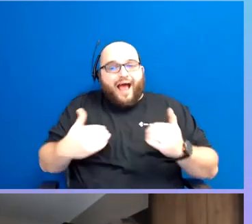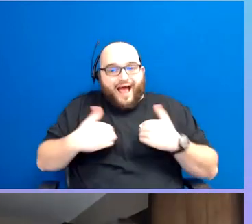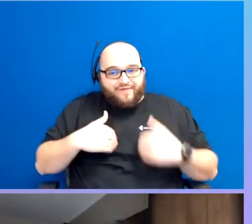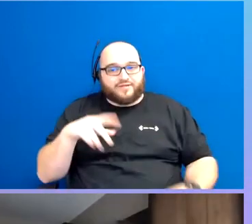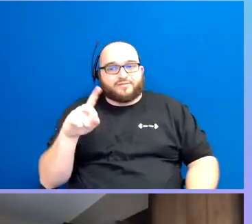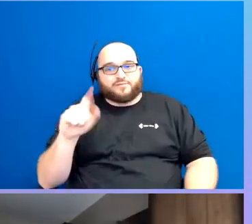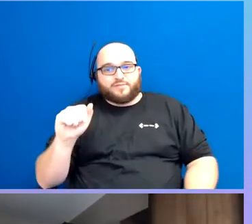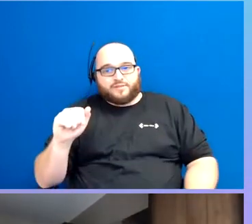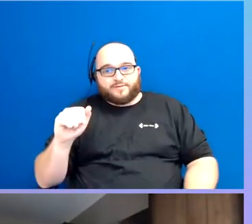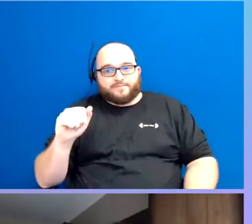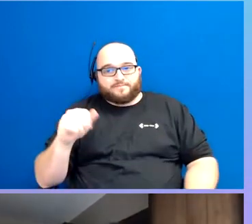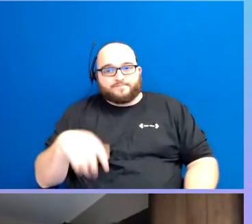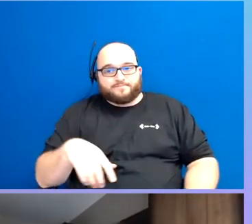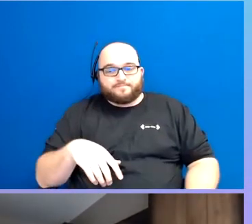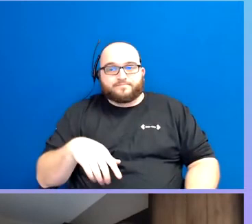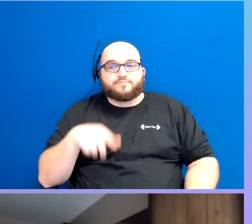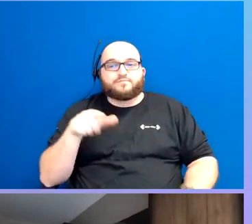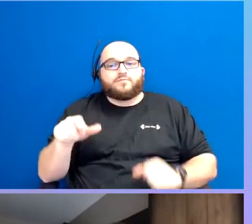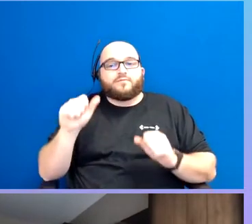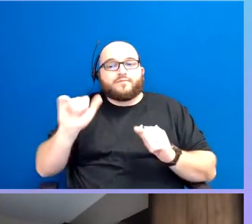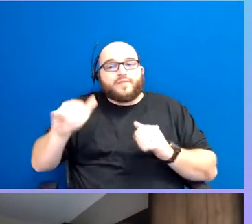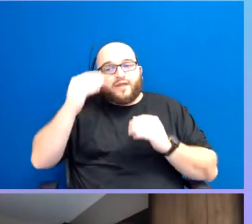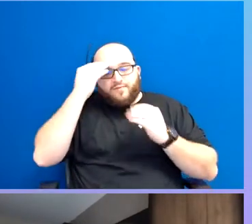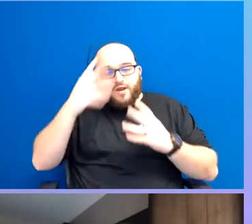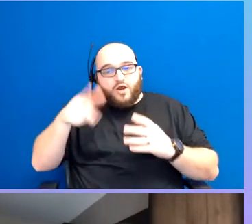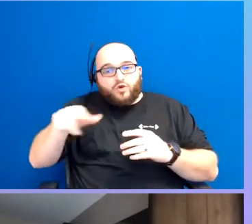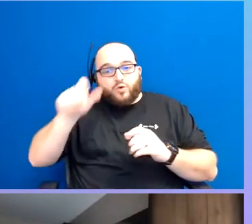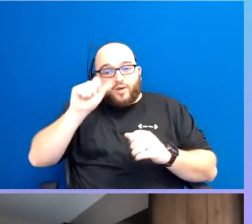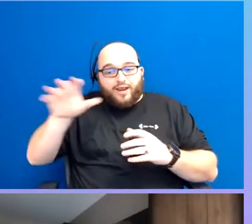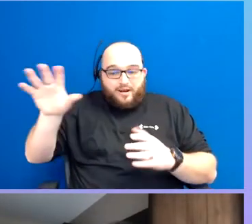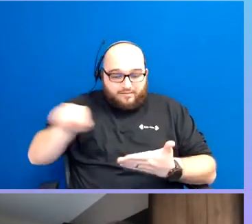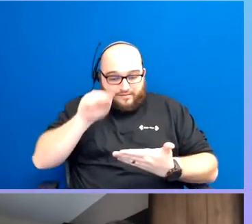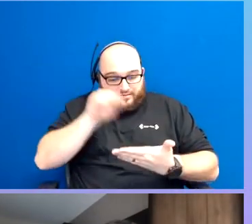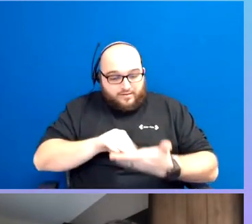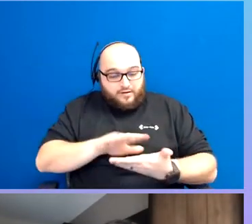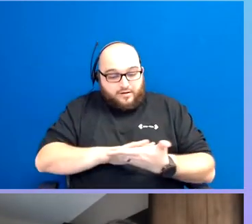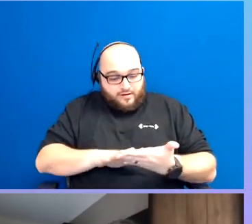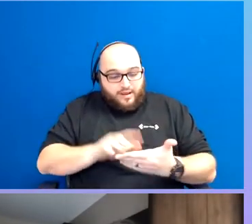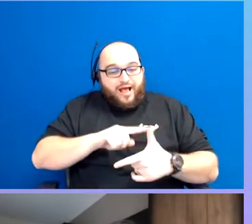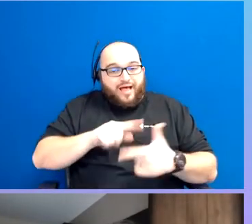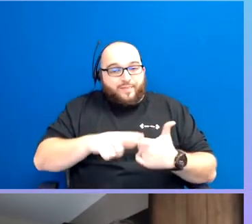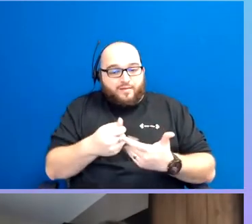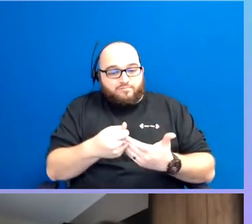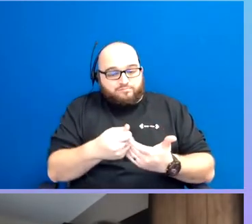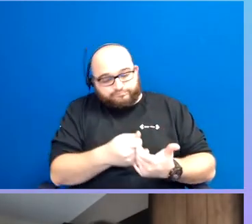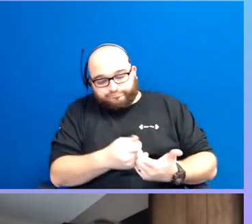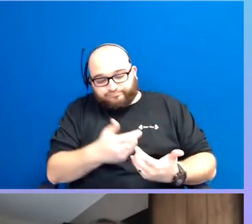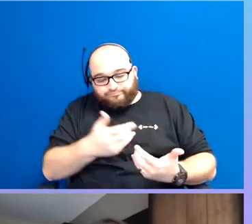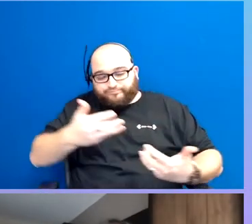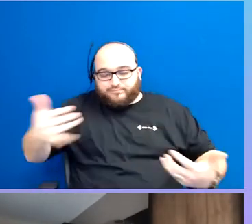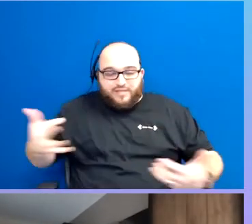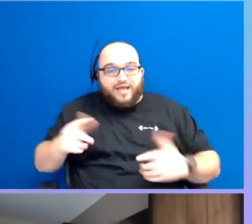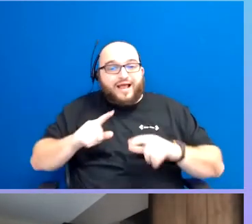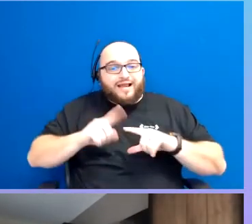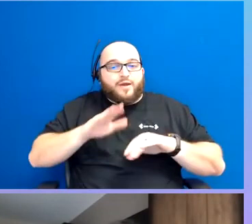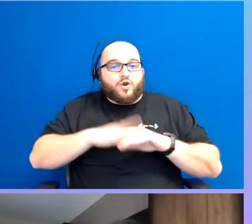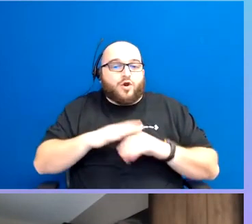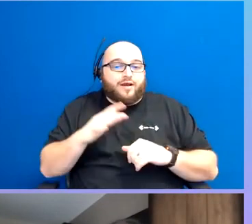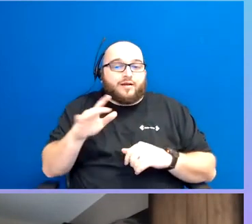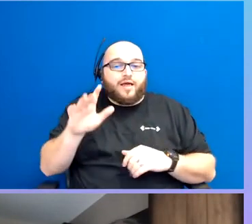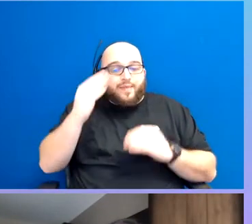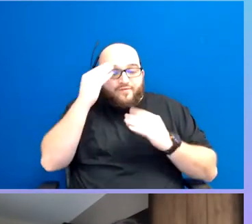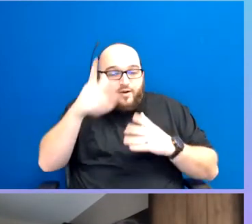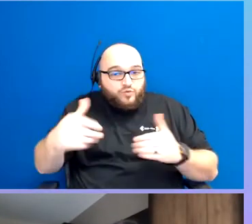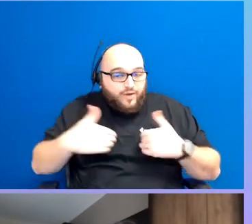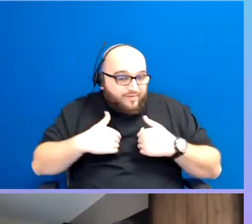You can take this information and further break it out. So depending on how much data you have available and how in depth